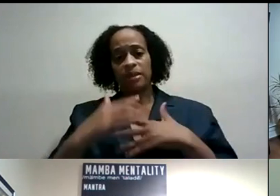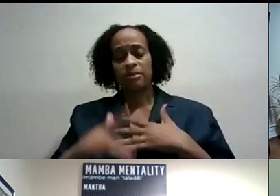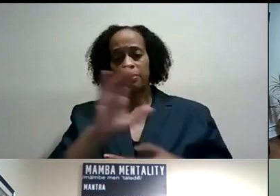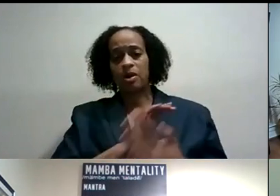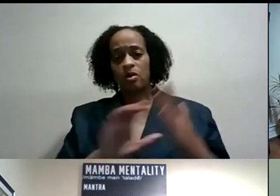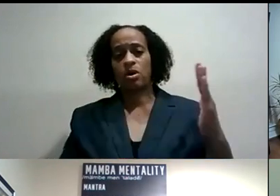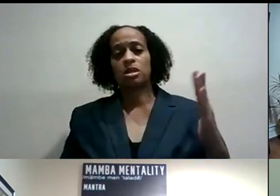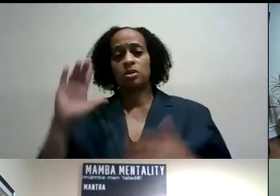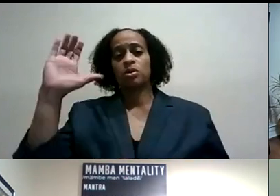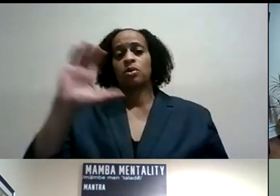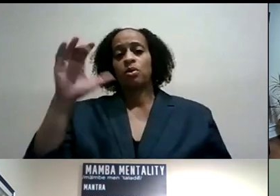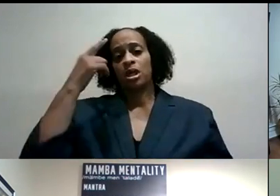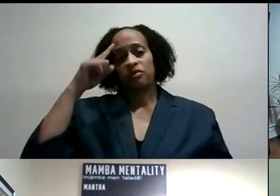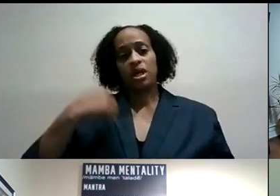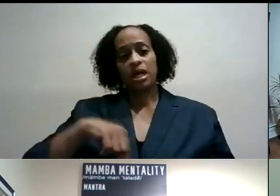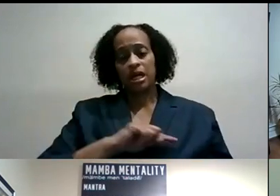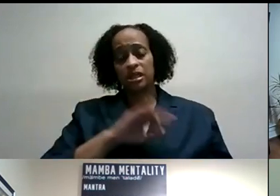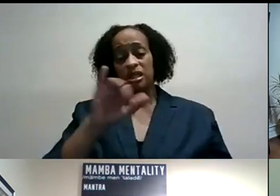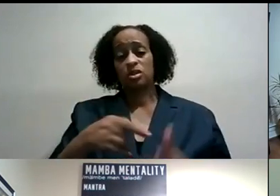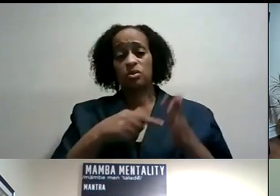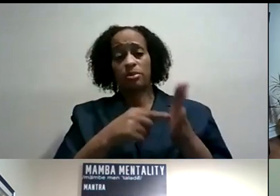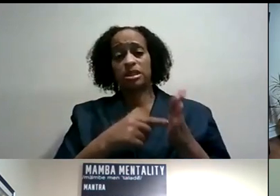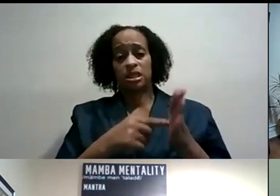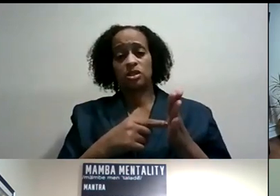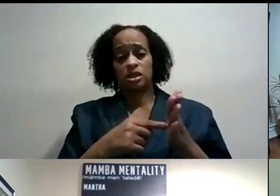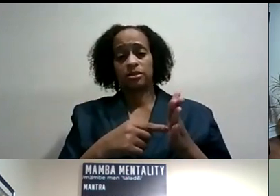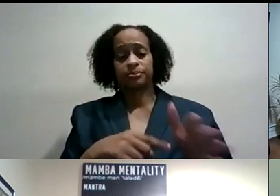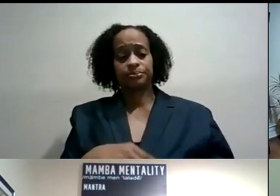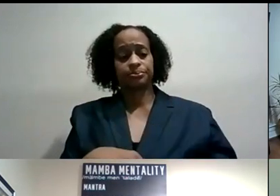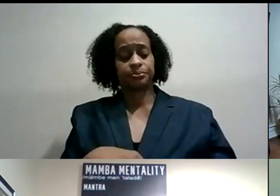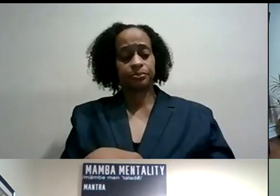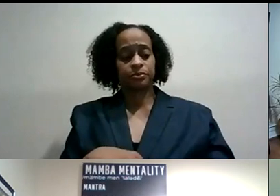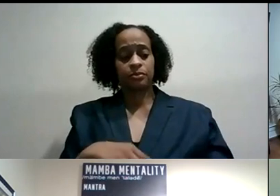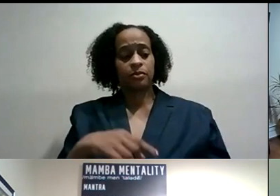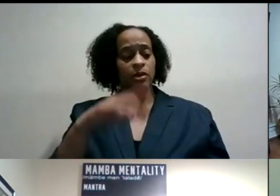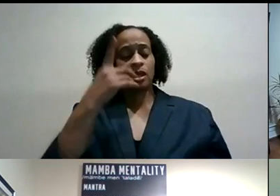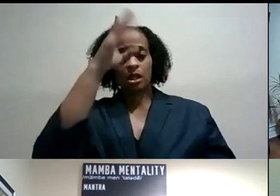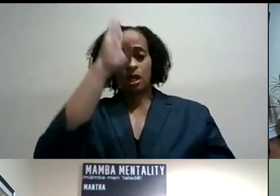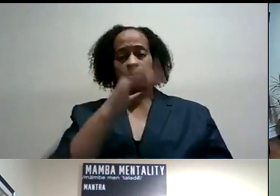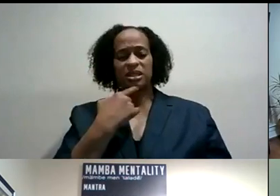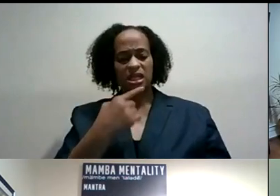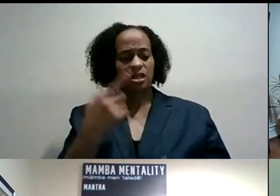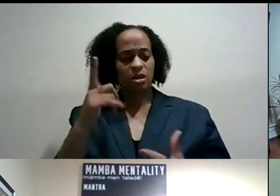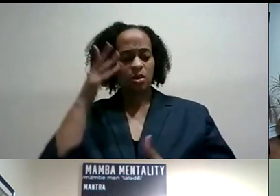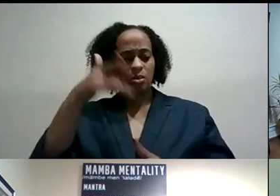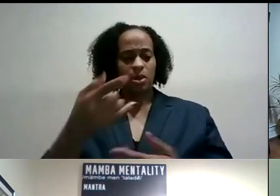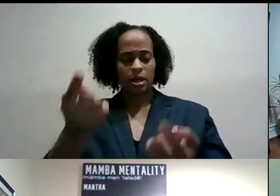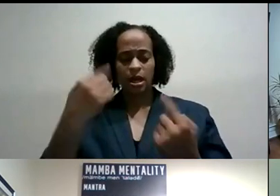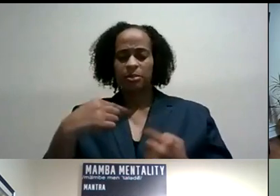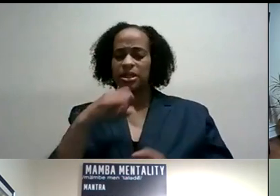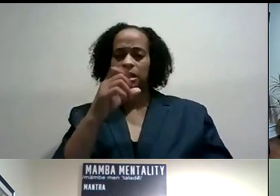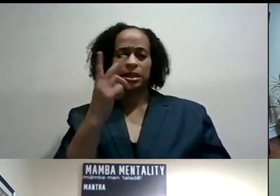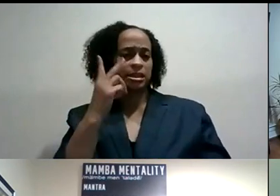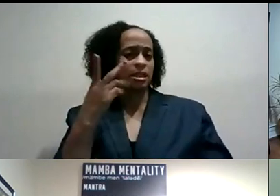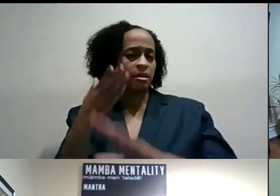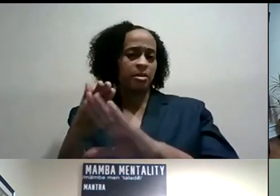cross for us. That is a representation that God was telling them would come. They didn't see it